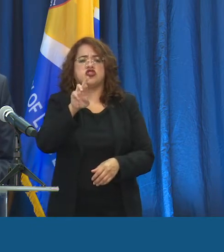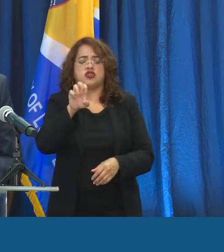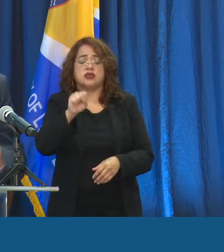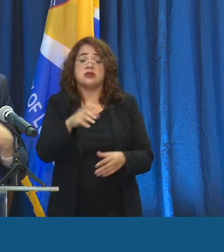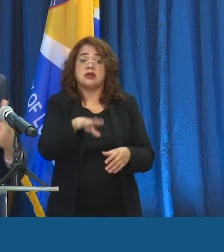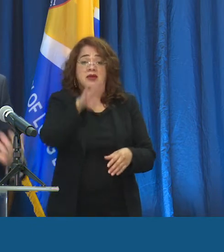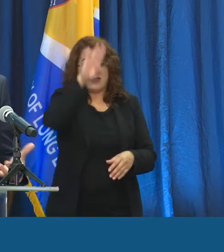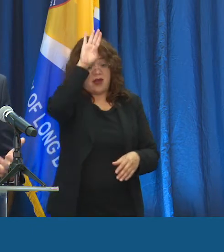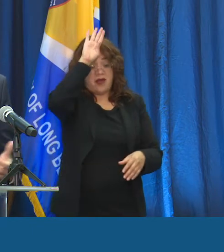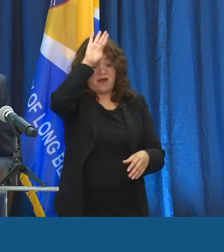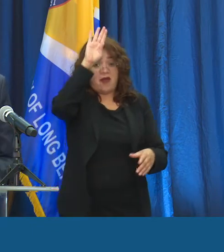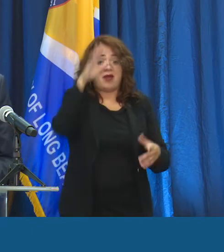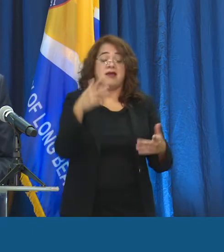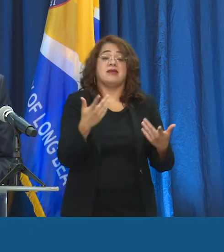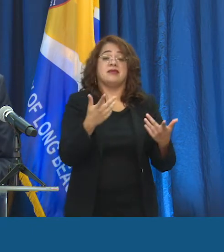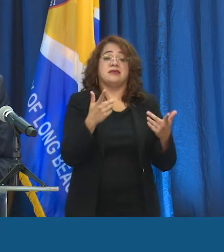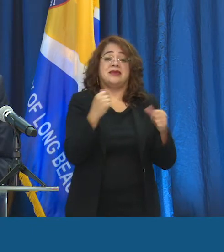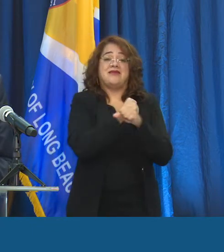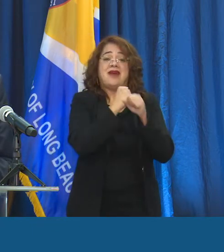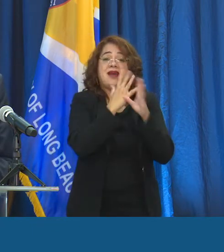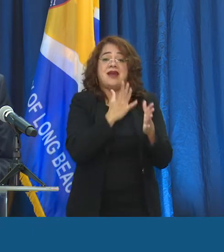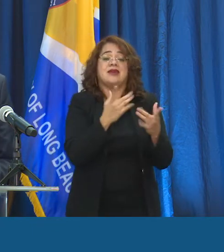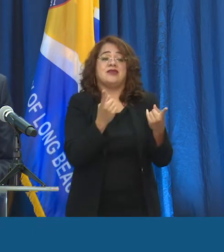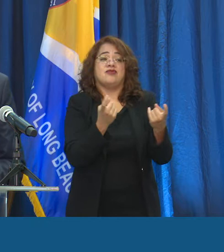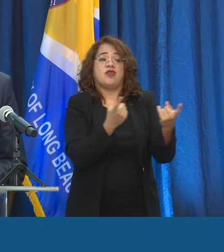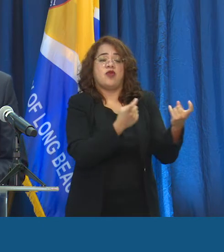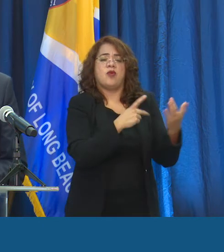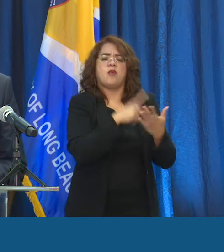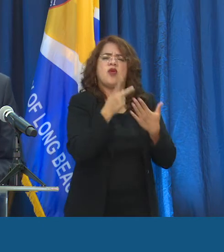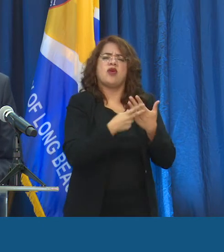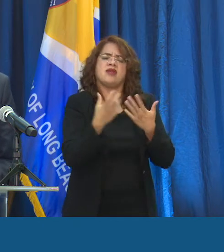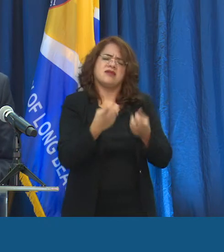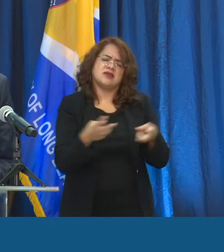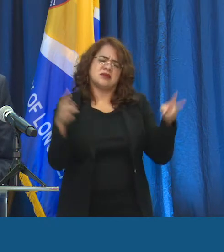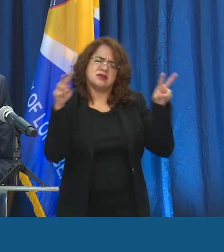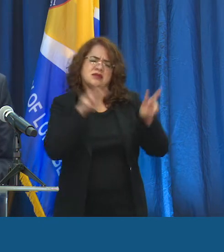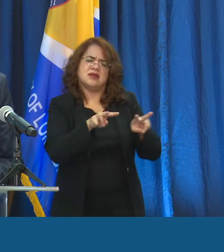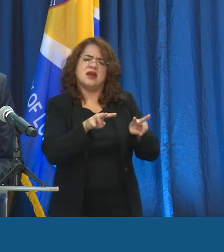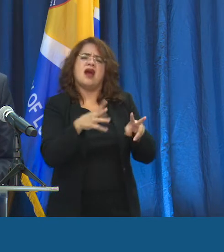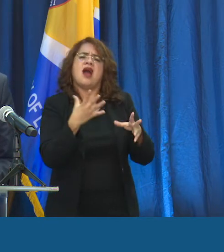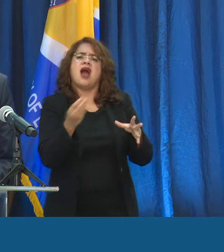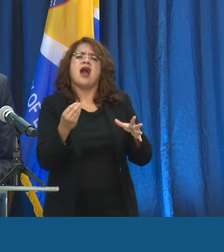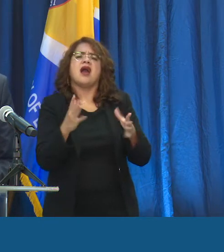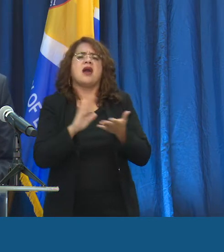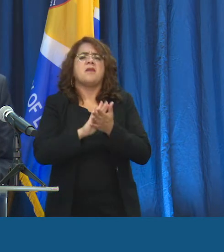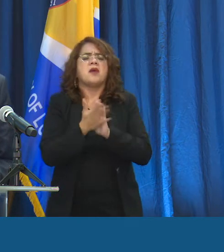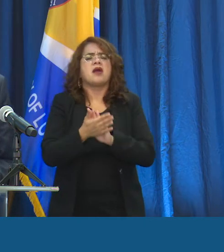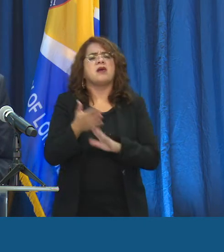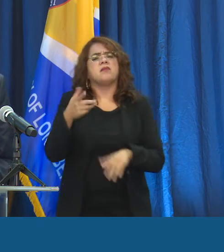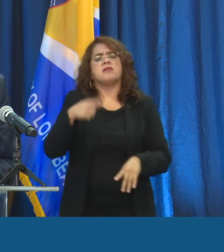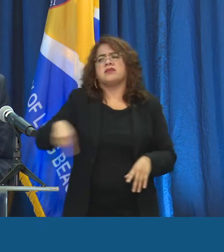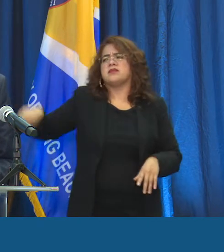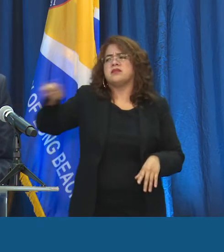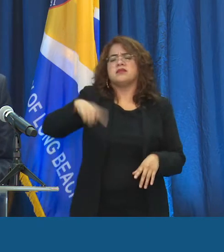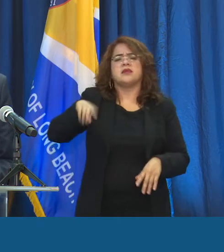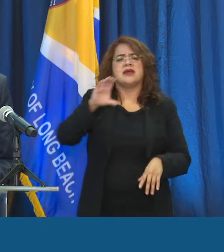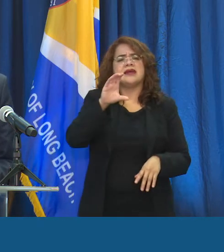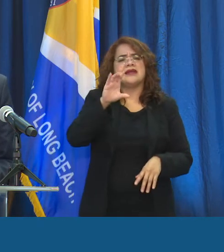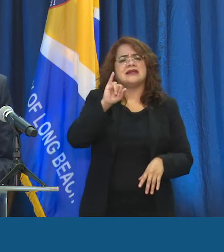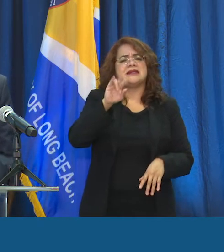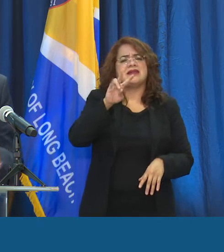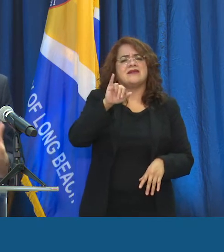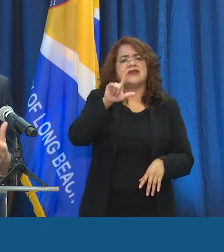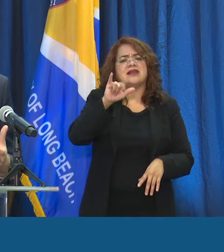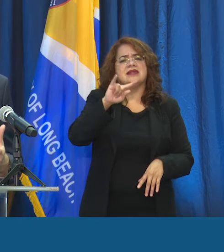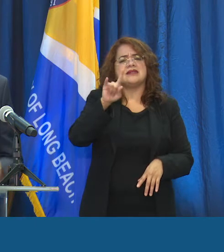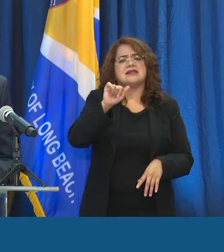program. We're re-envisioning our police operations and looking at civilianization In particular, in this budget, 34